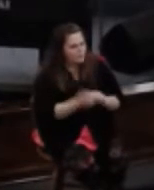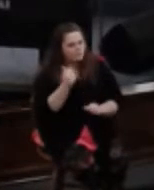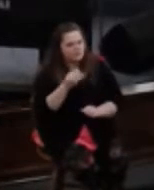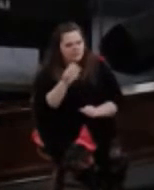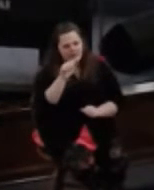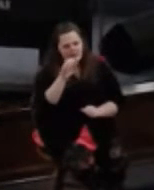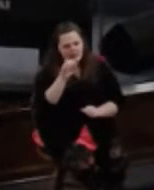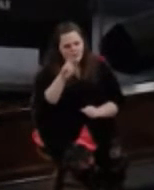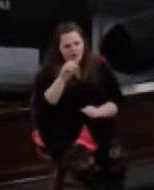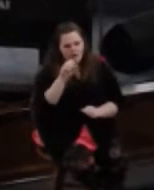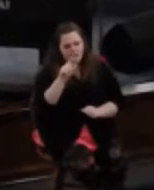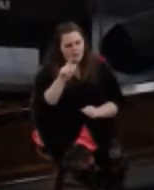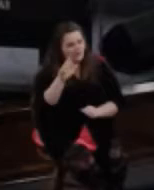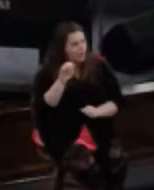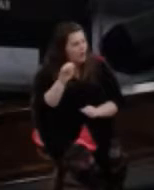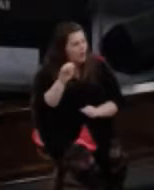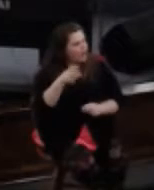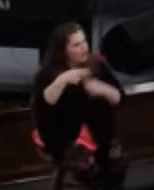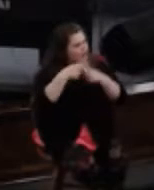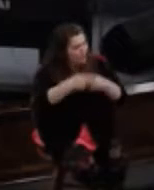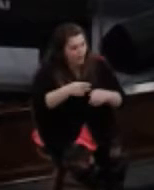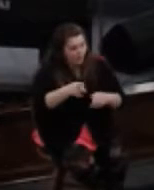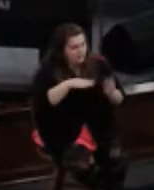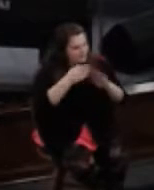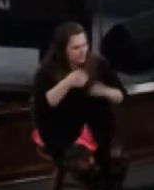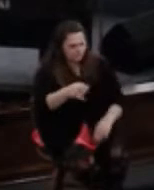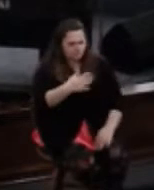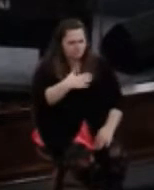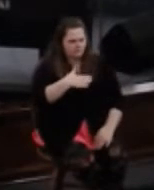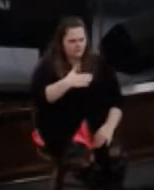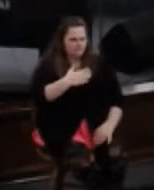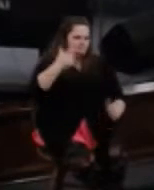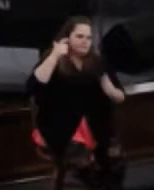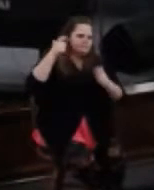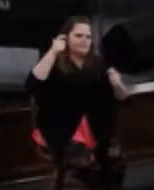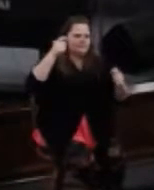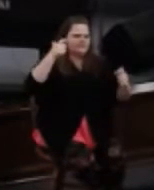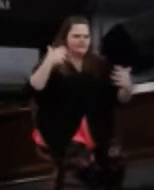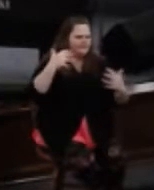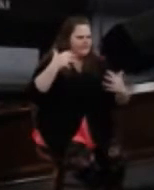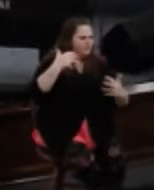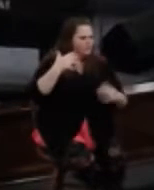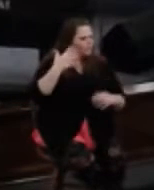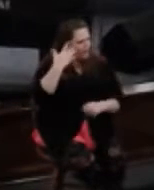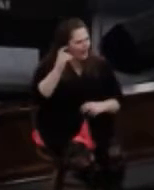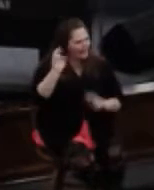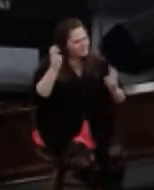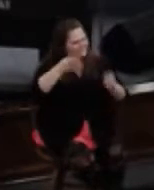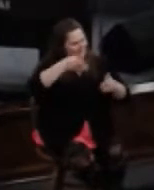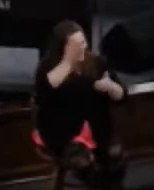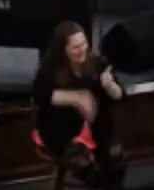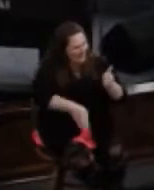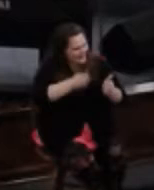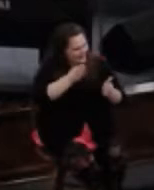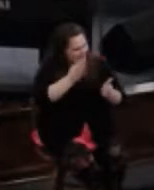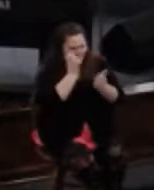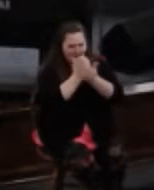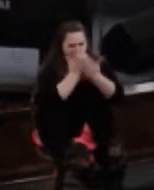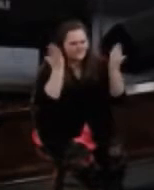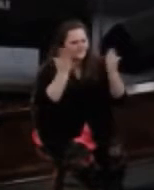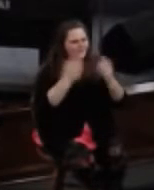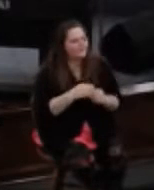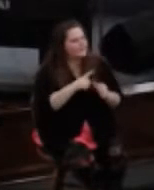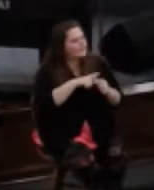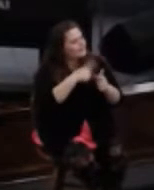Aristotle called death the thing he feared most because it appears to be the end of everything. And then there